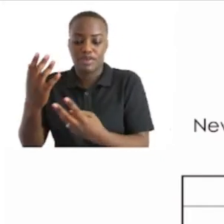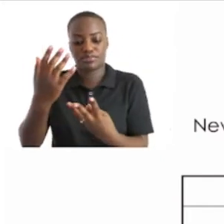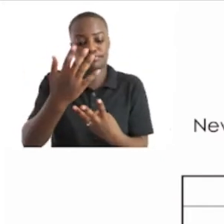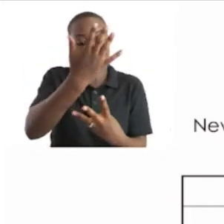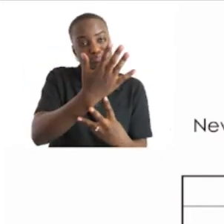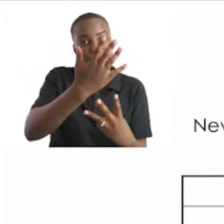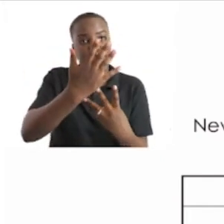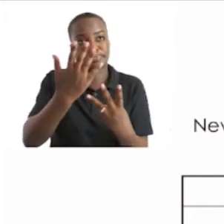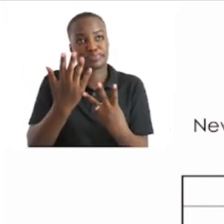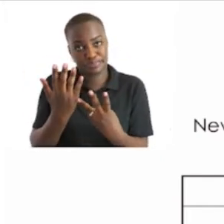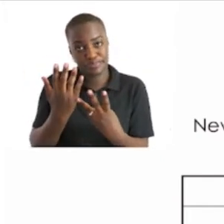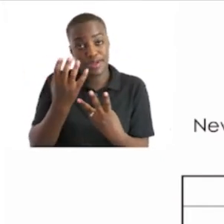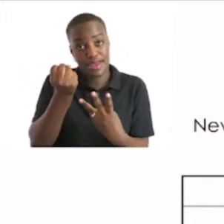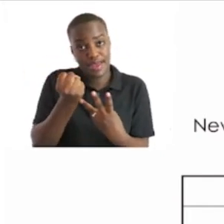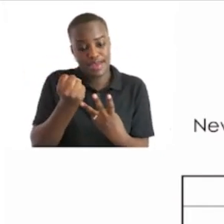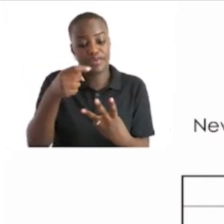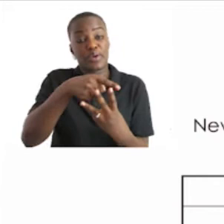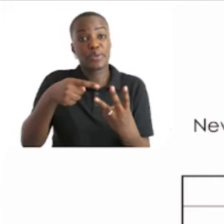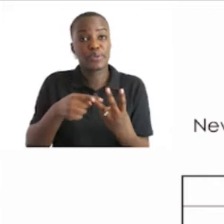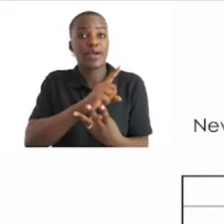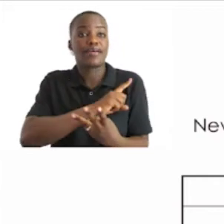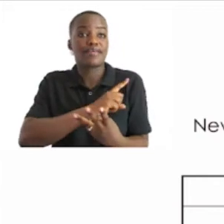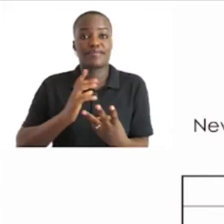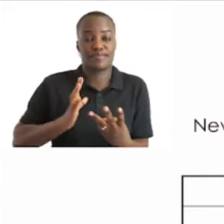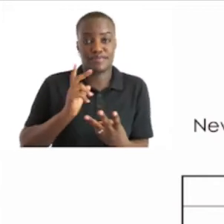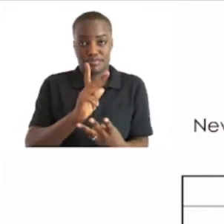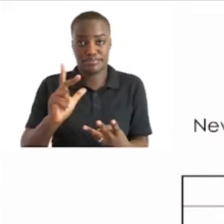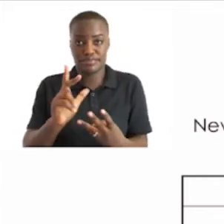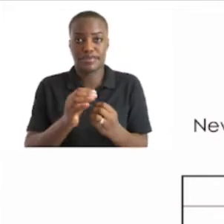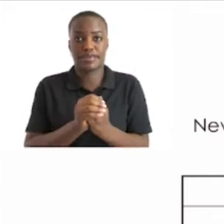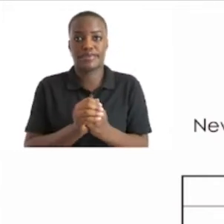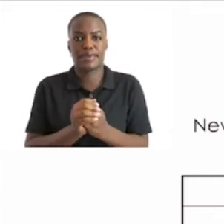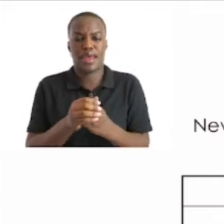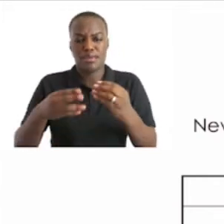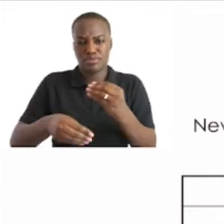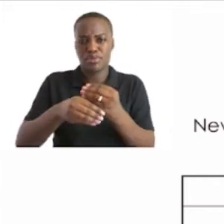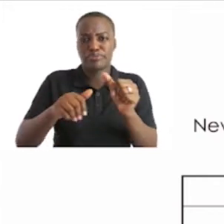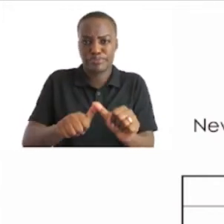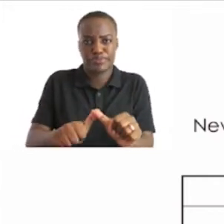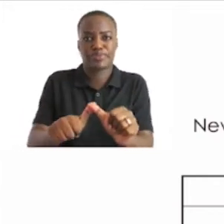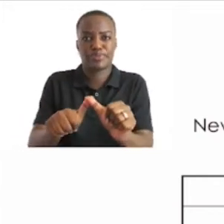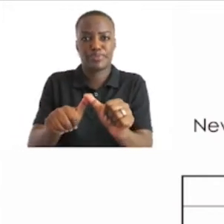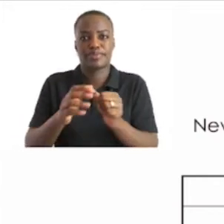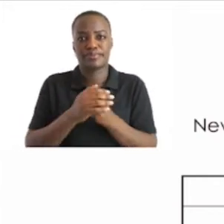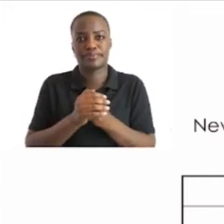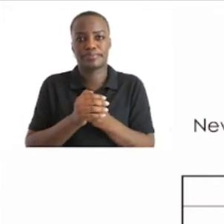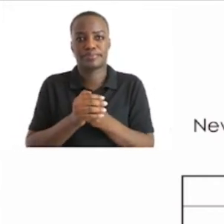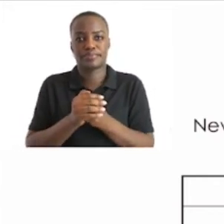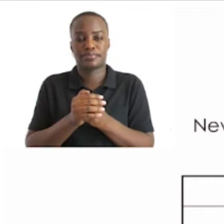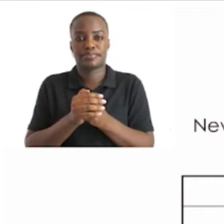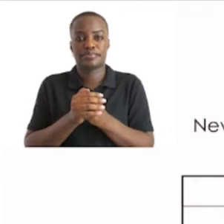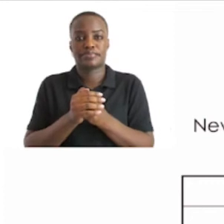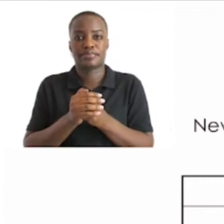bundles is equal to 15 people. So we are going to count the remaining sticks by counting